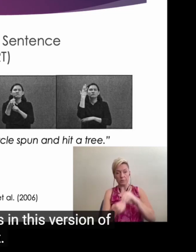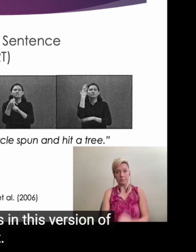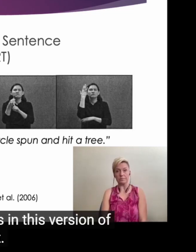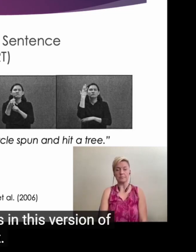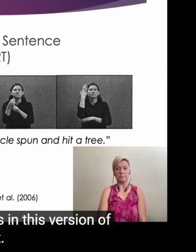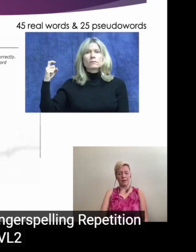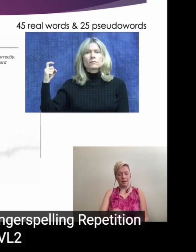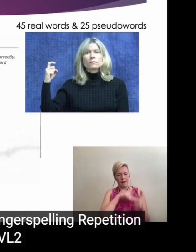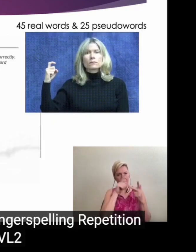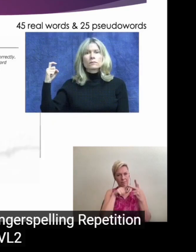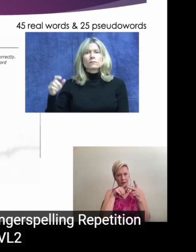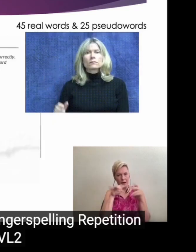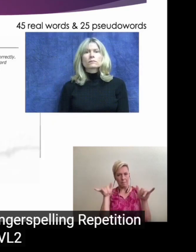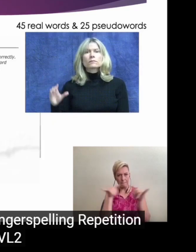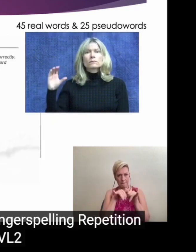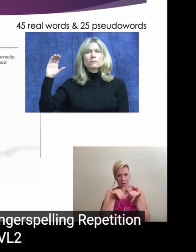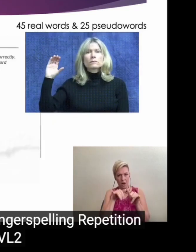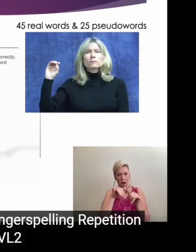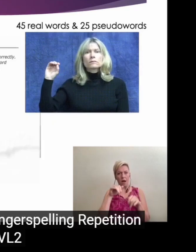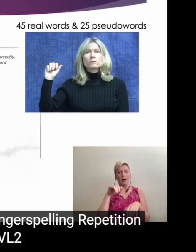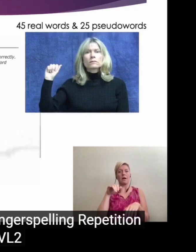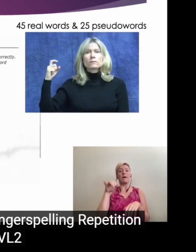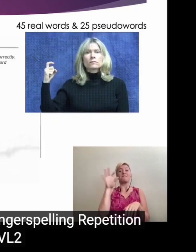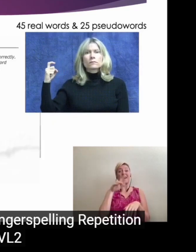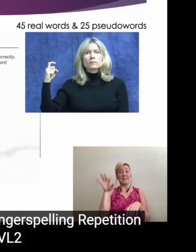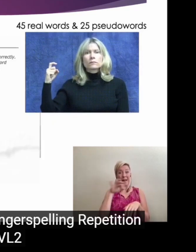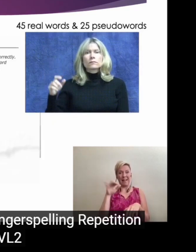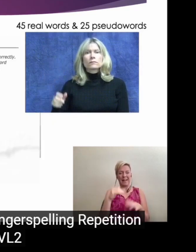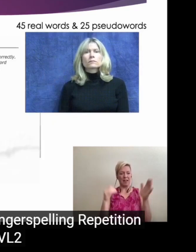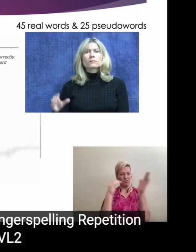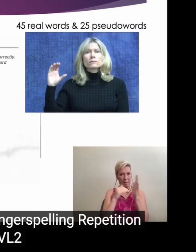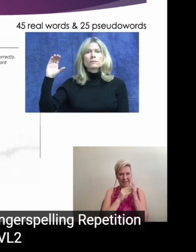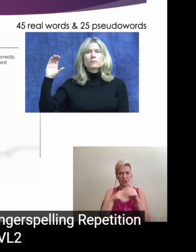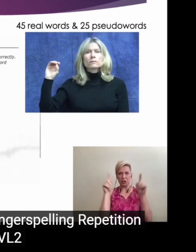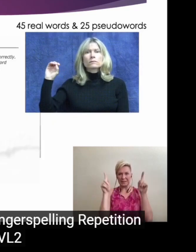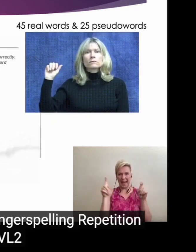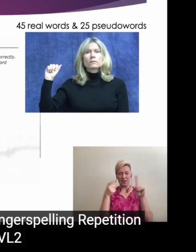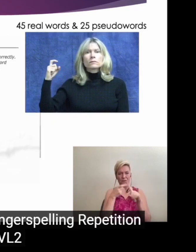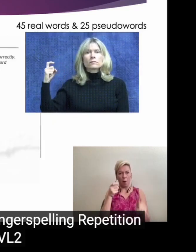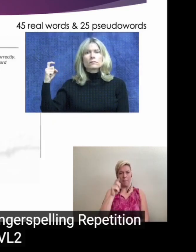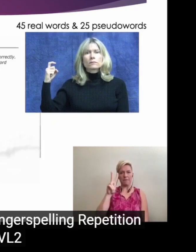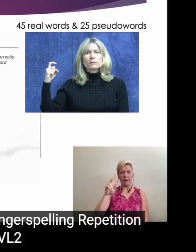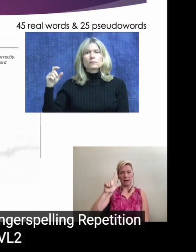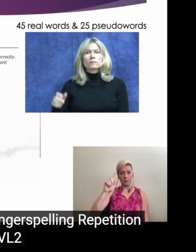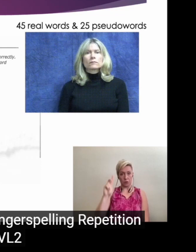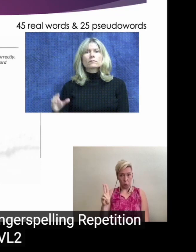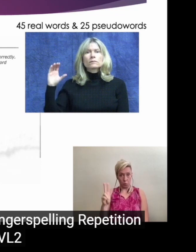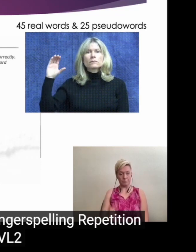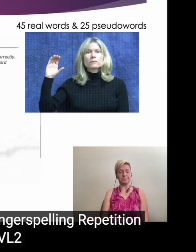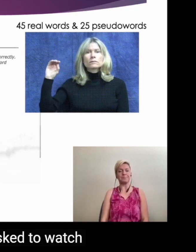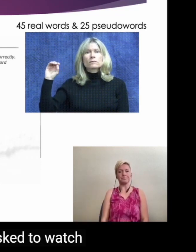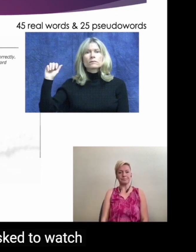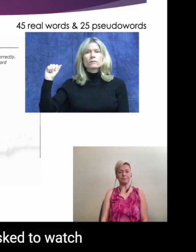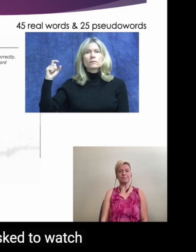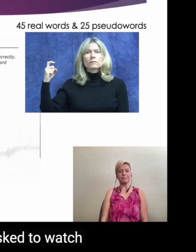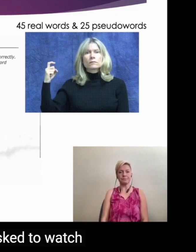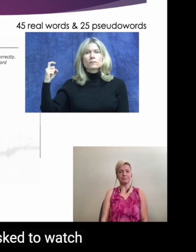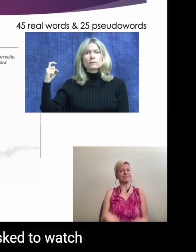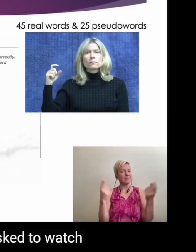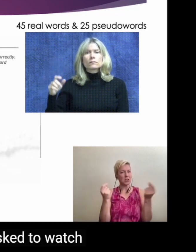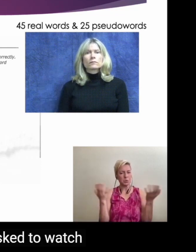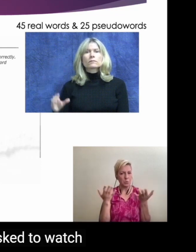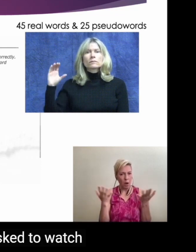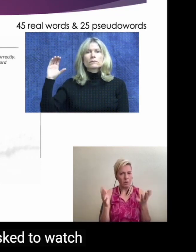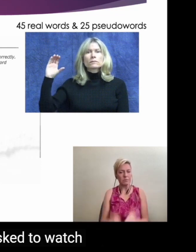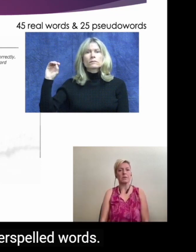test. The third measure was the fingerspelling repetition test from VL2. Participants